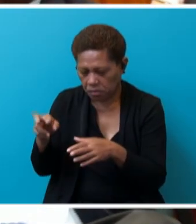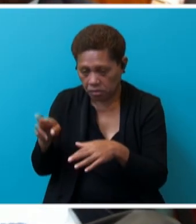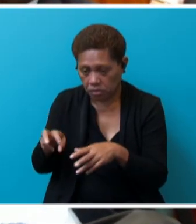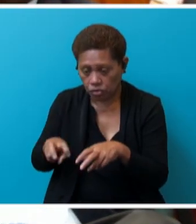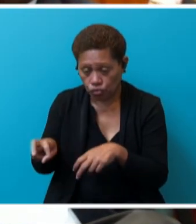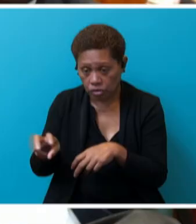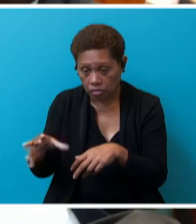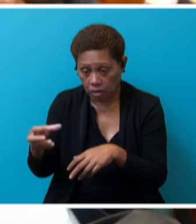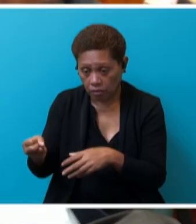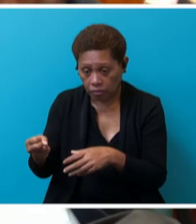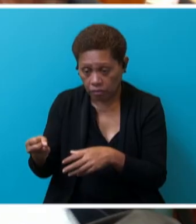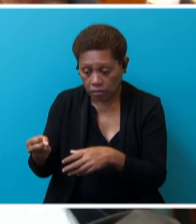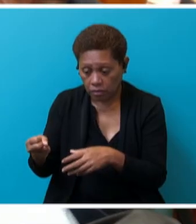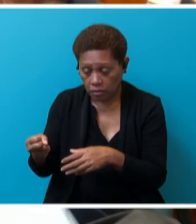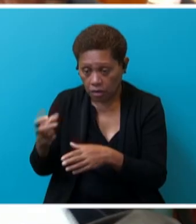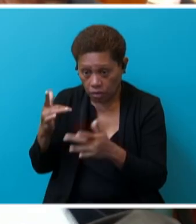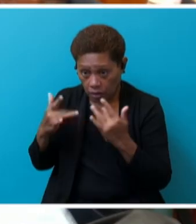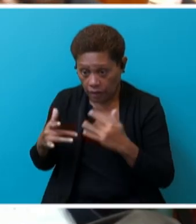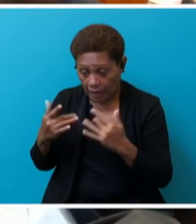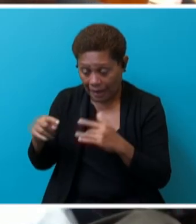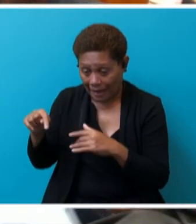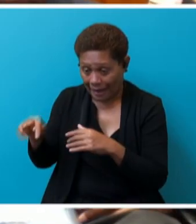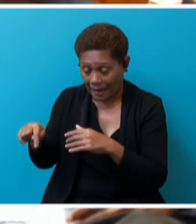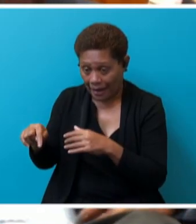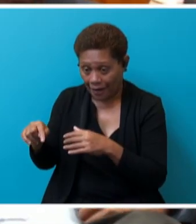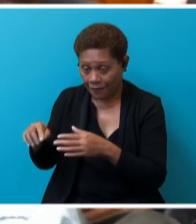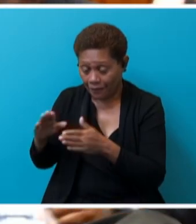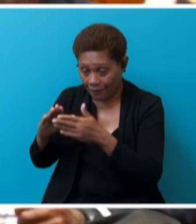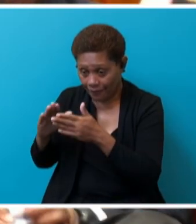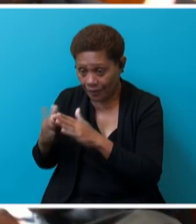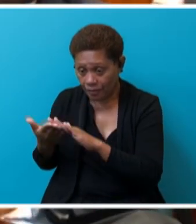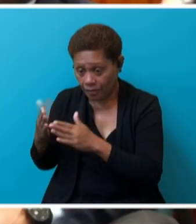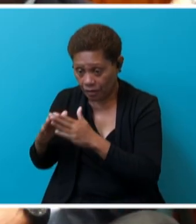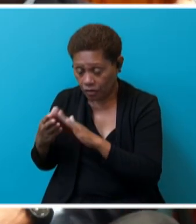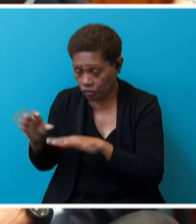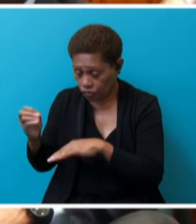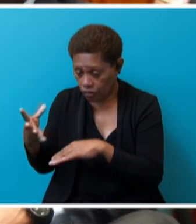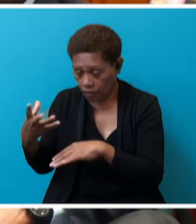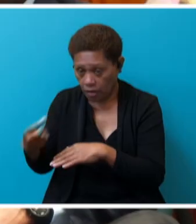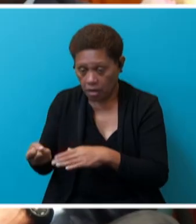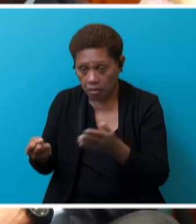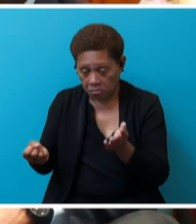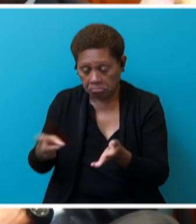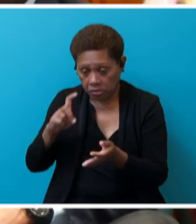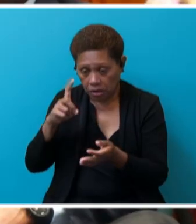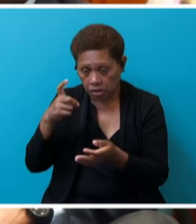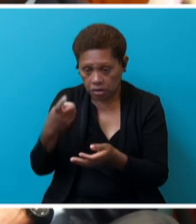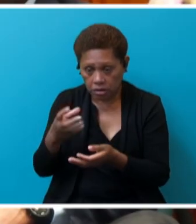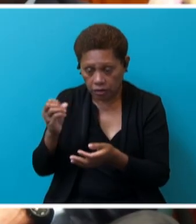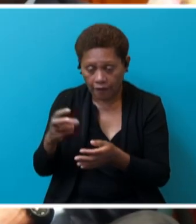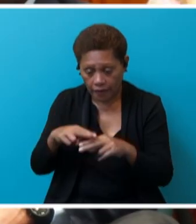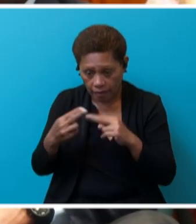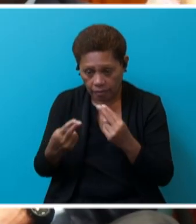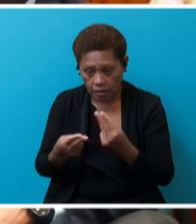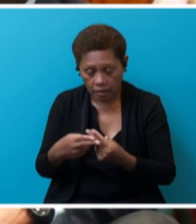has brought to their lives of those in those communities is profound, as you may understand. Families are living with the assurances